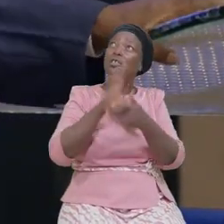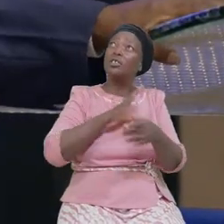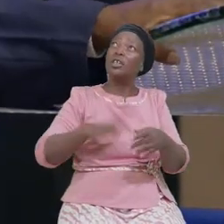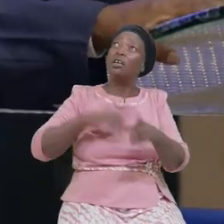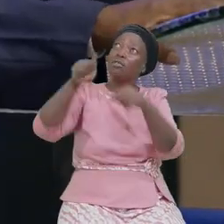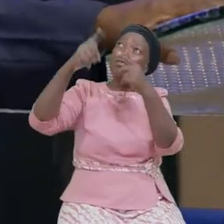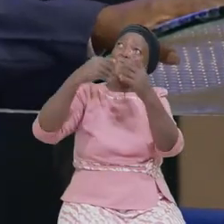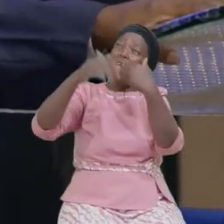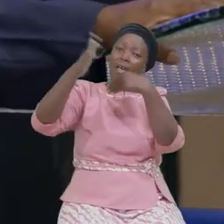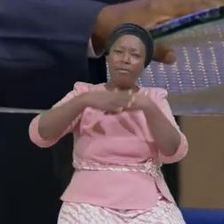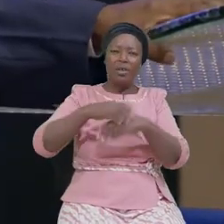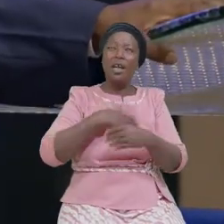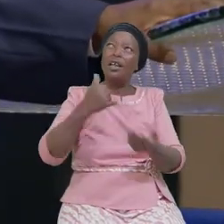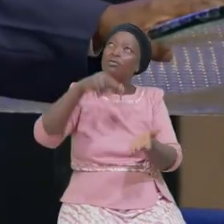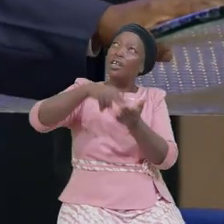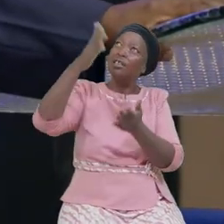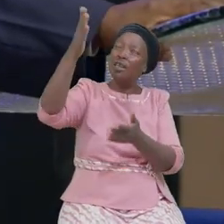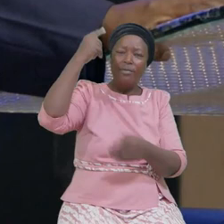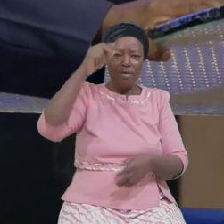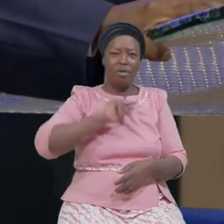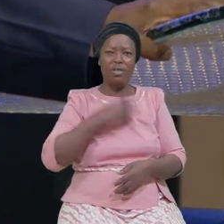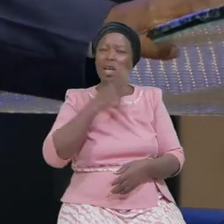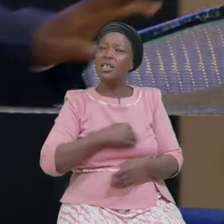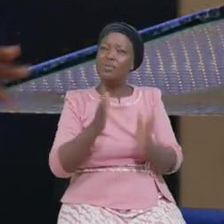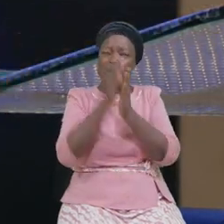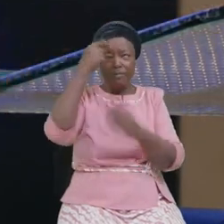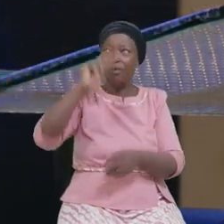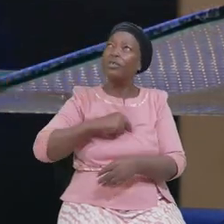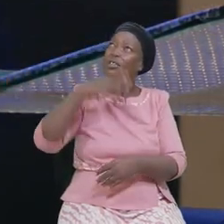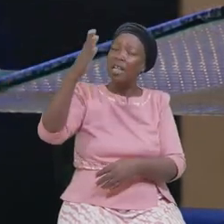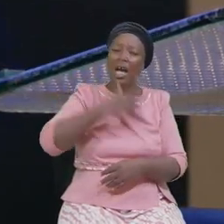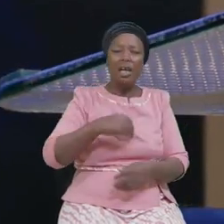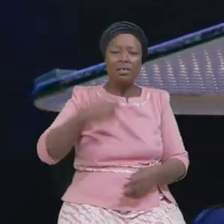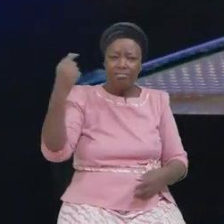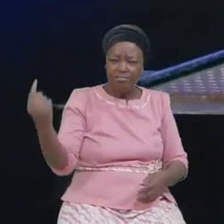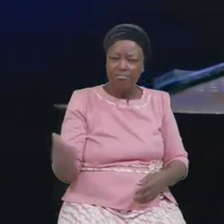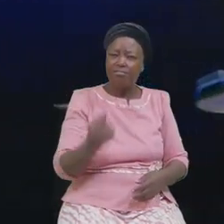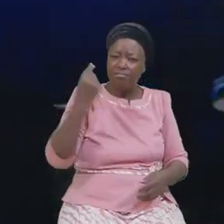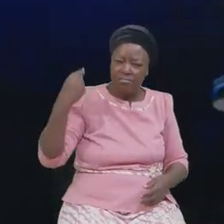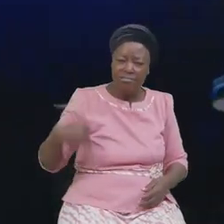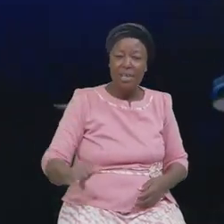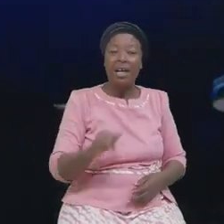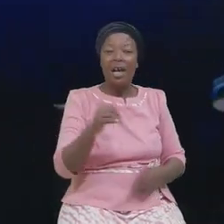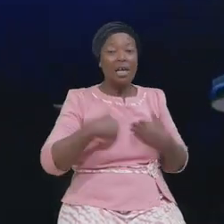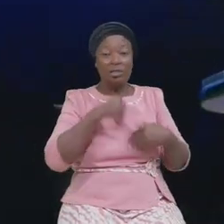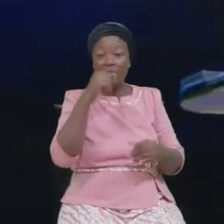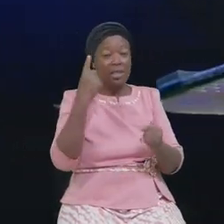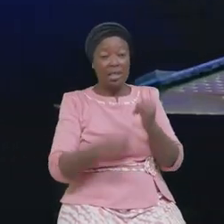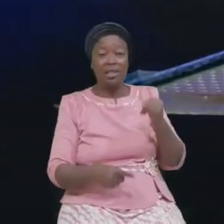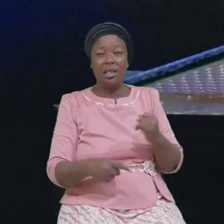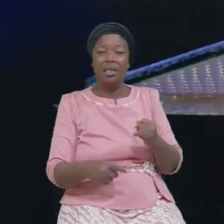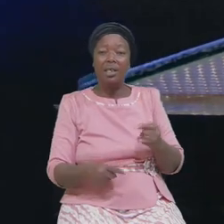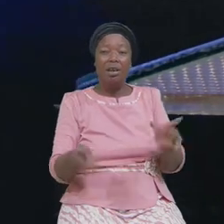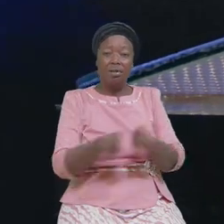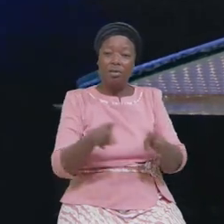He's standing for us there. He's our intercessor there. And forever has not ended.